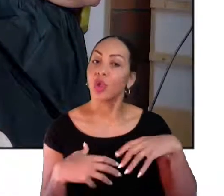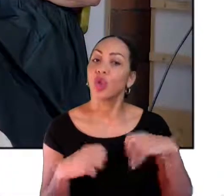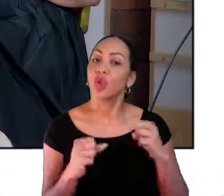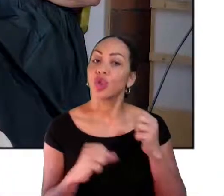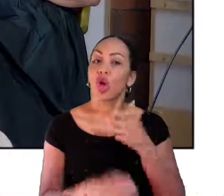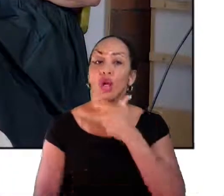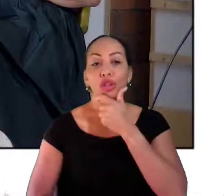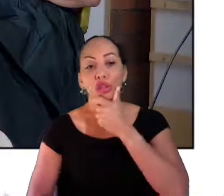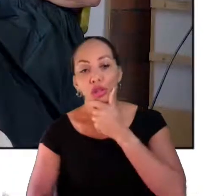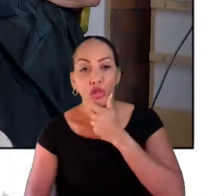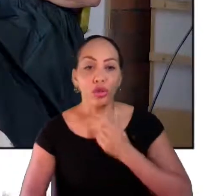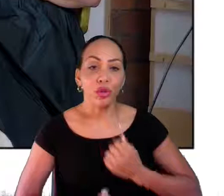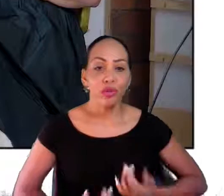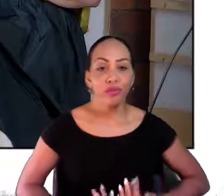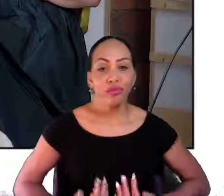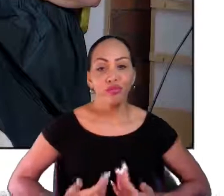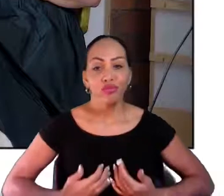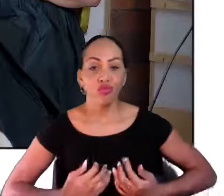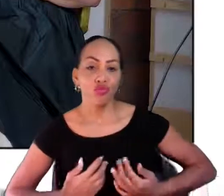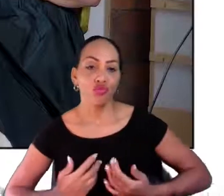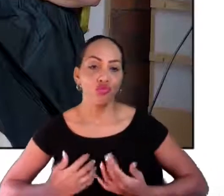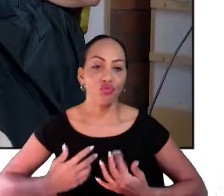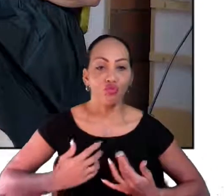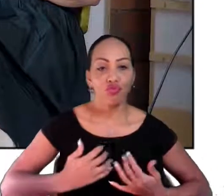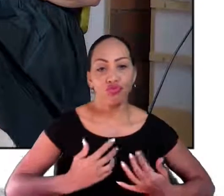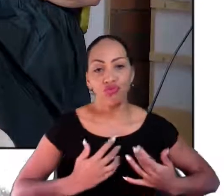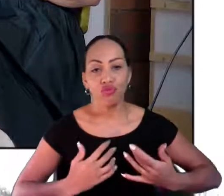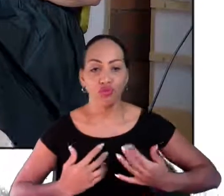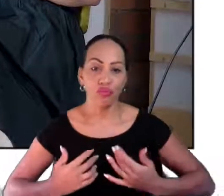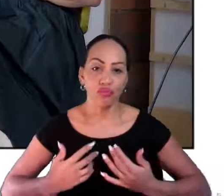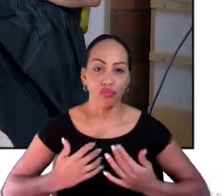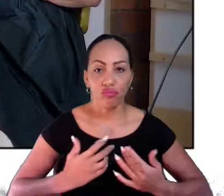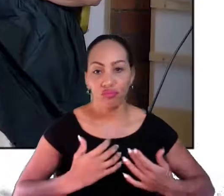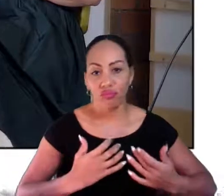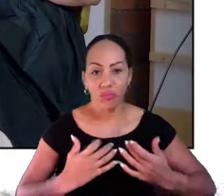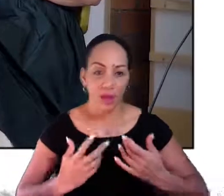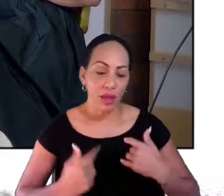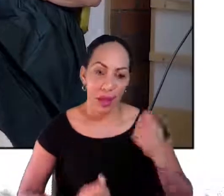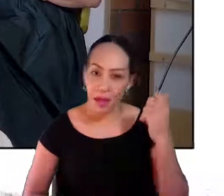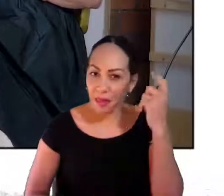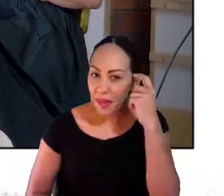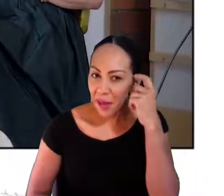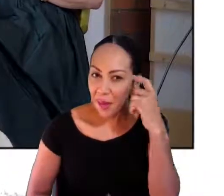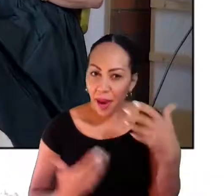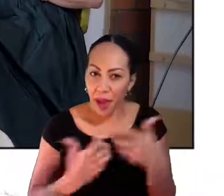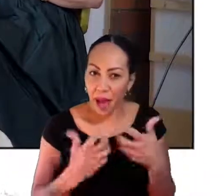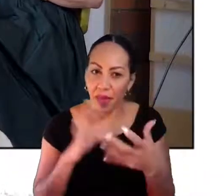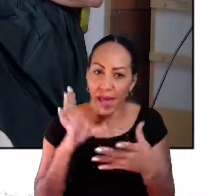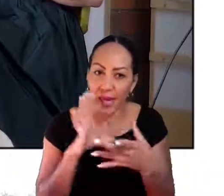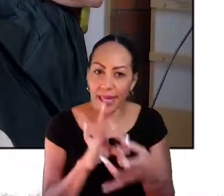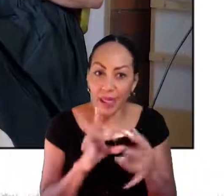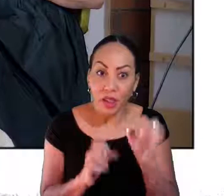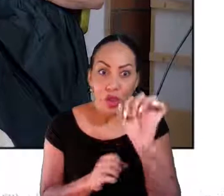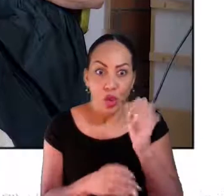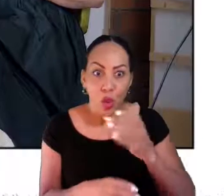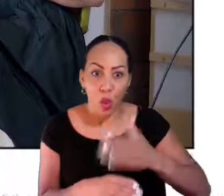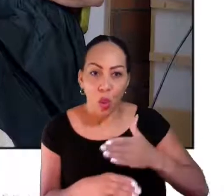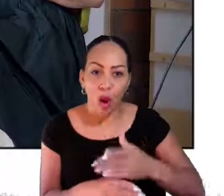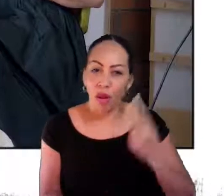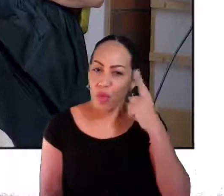how are these questions useful to you? How might you respond to them within the context that you're working in? I thought was a really useful way to start.